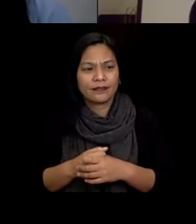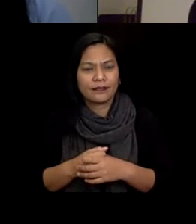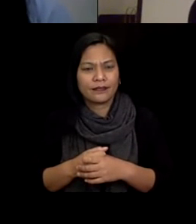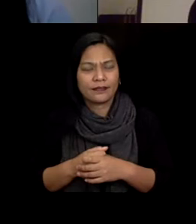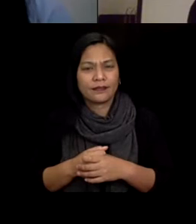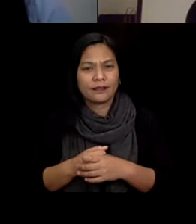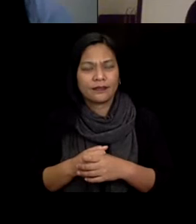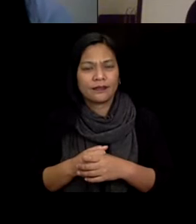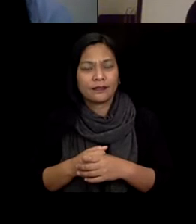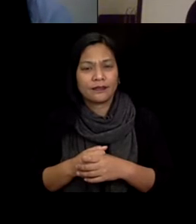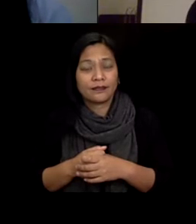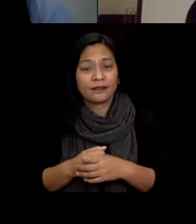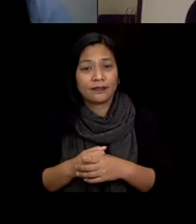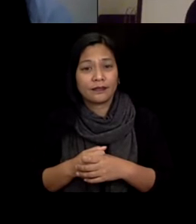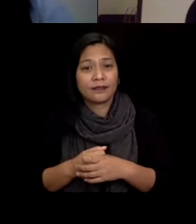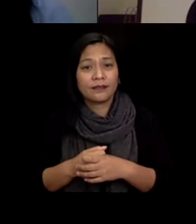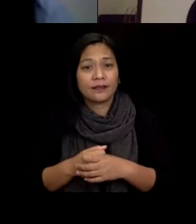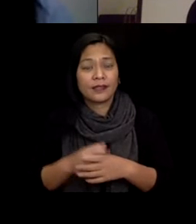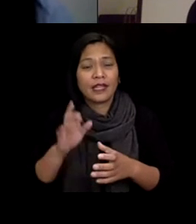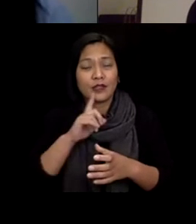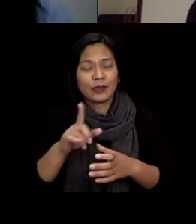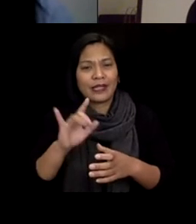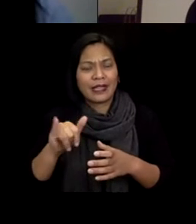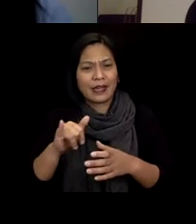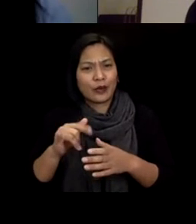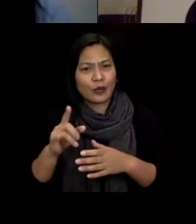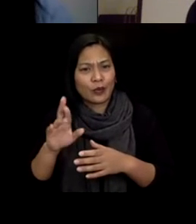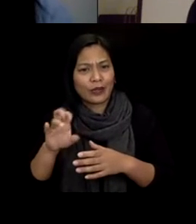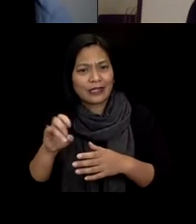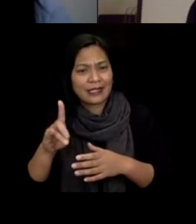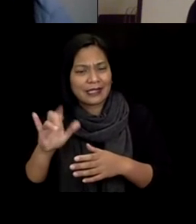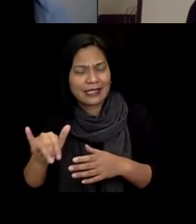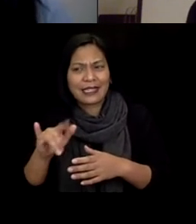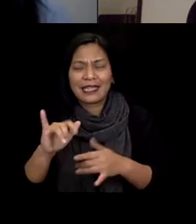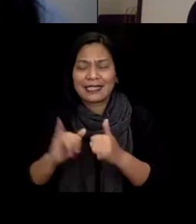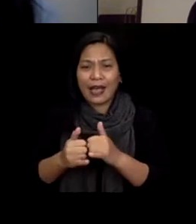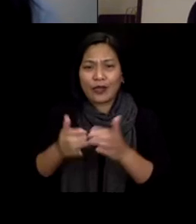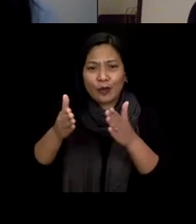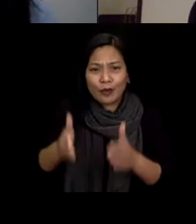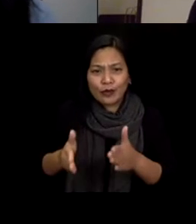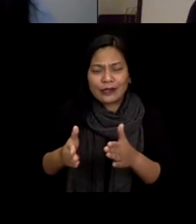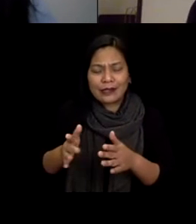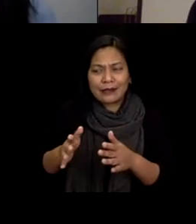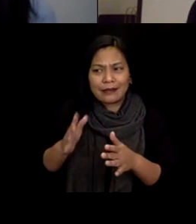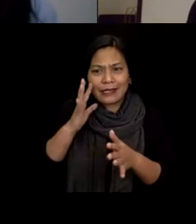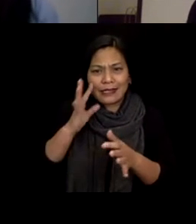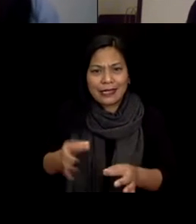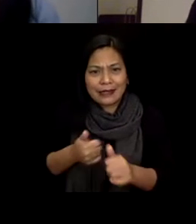position as a curator. And it's an opportunity to kind of learn about